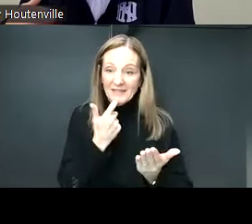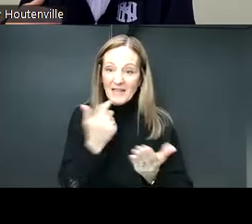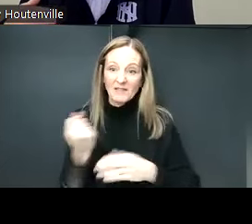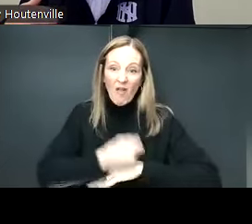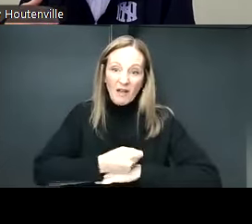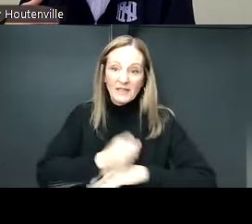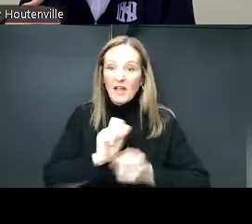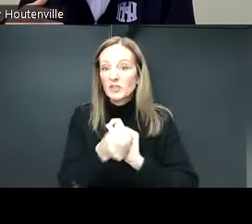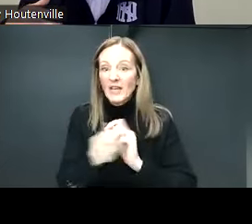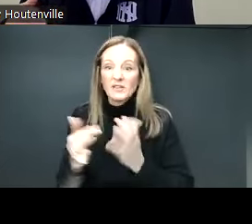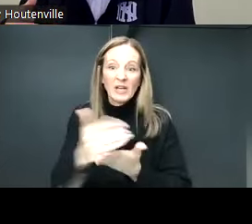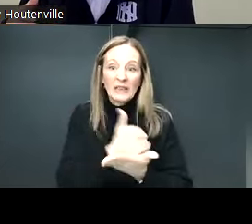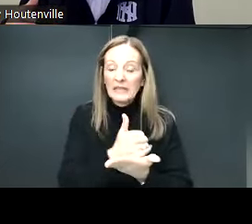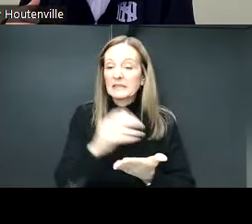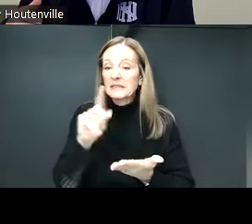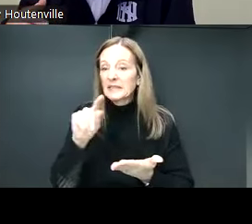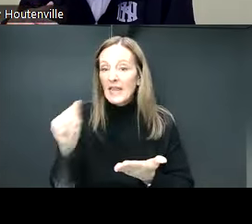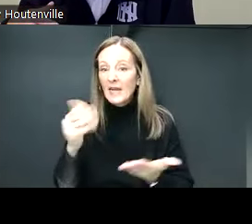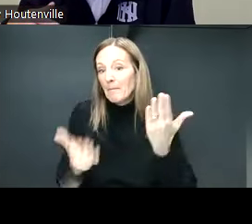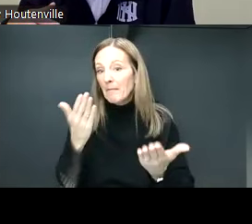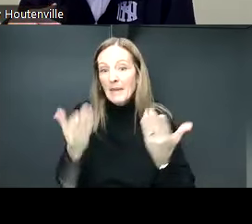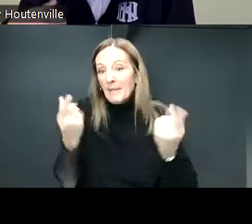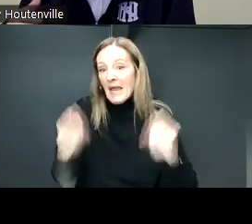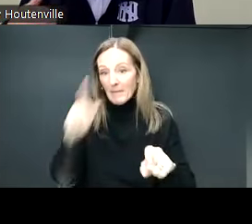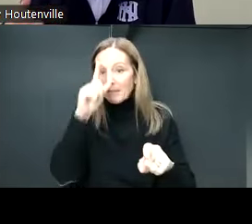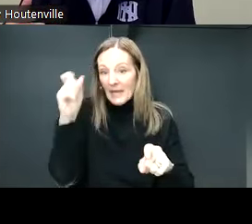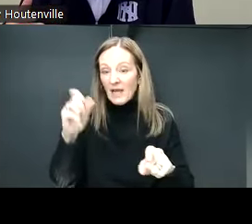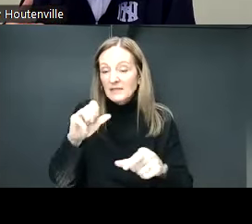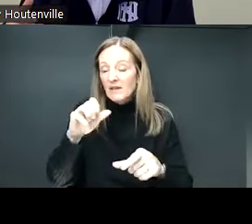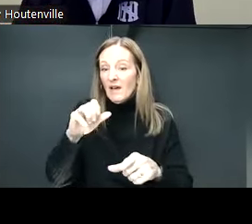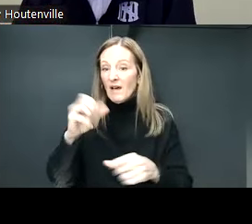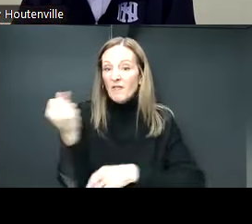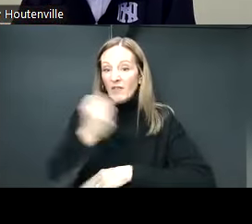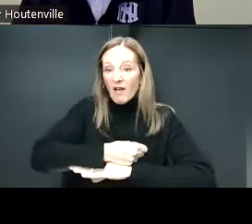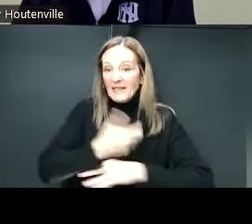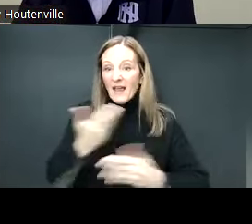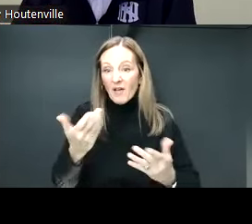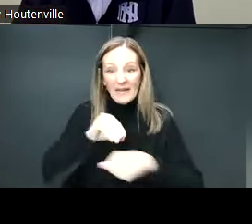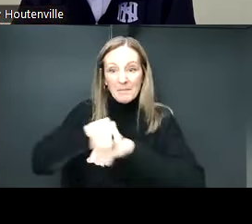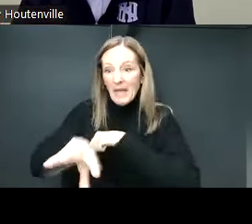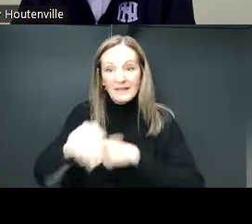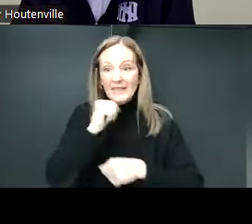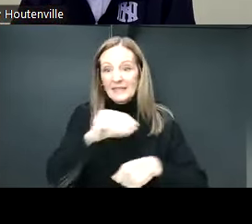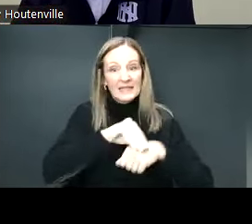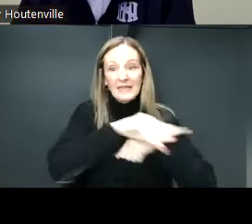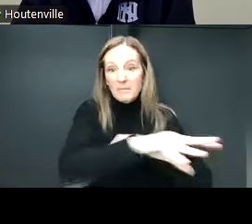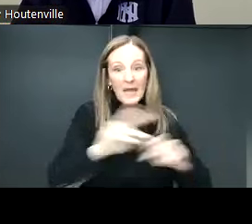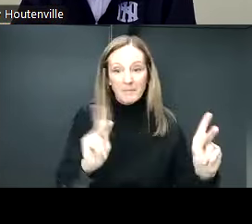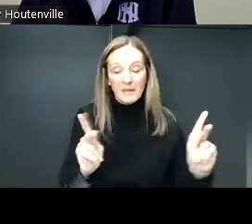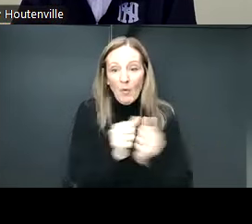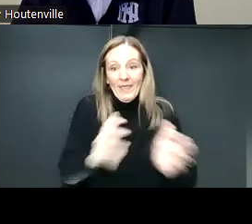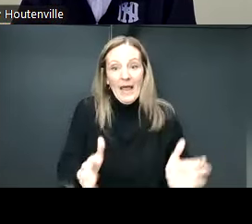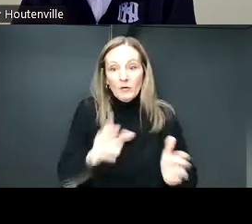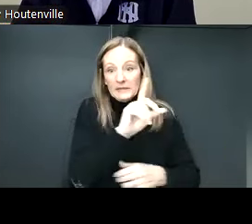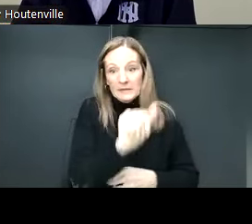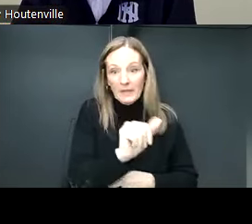data collection that may have occurred because of the lockdown had any impact. It certainly didn't impact people without disabilities.